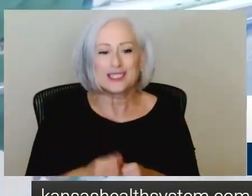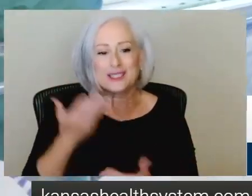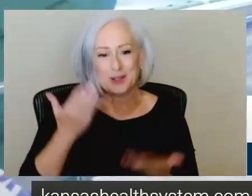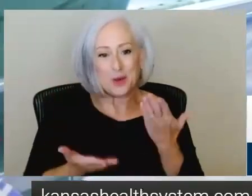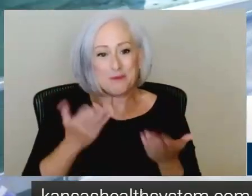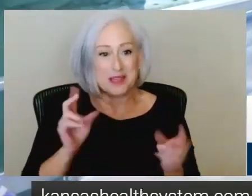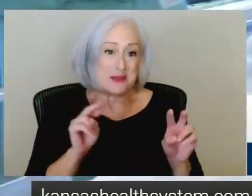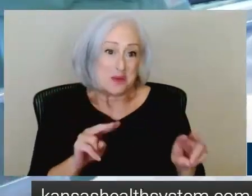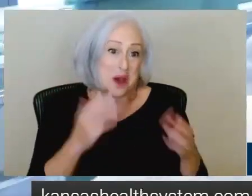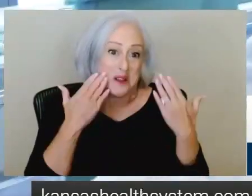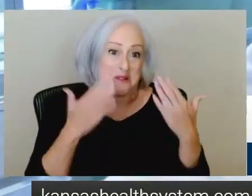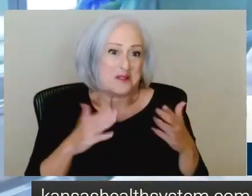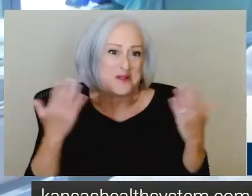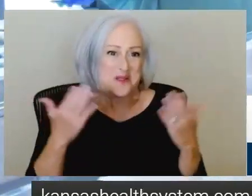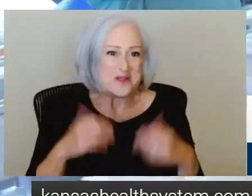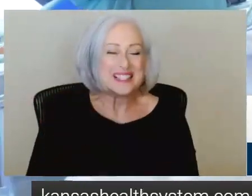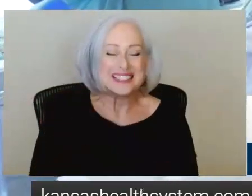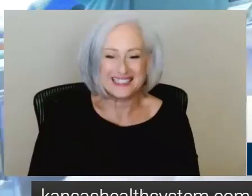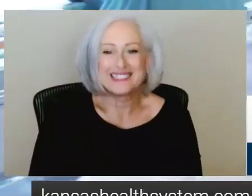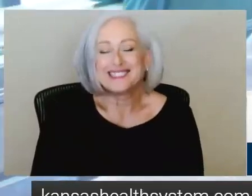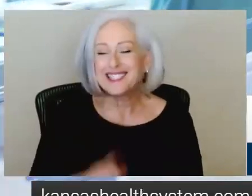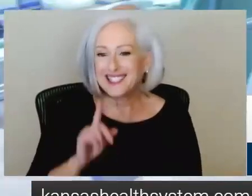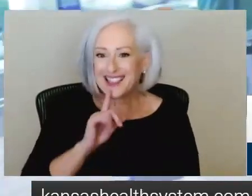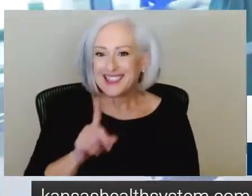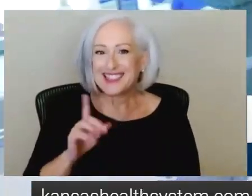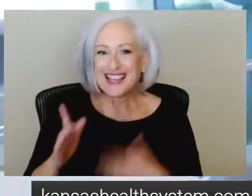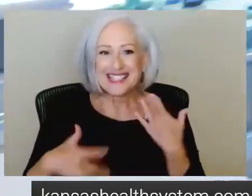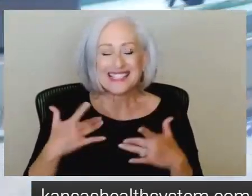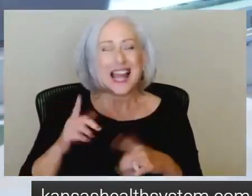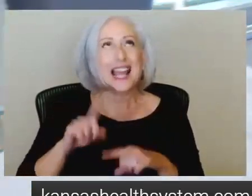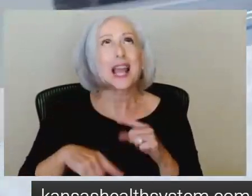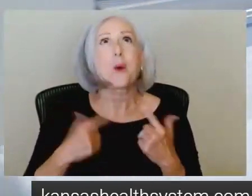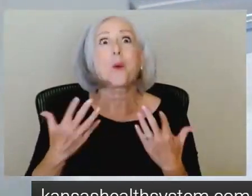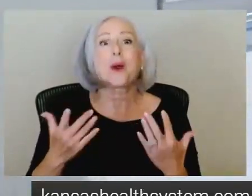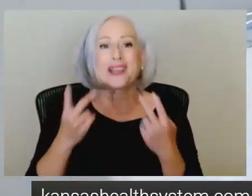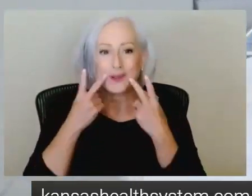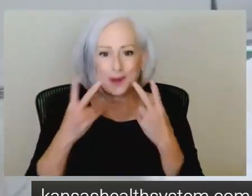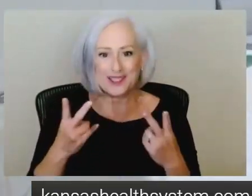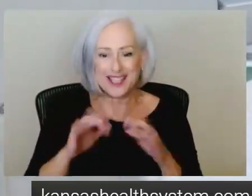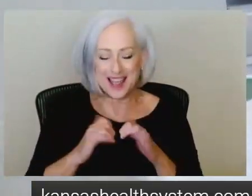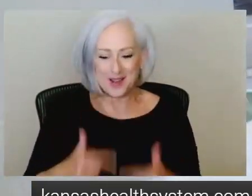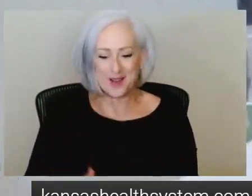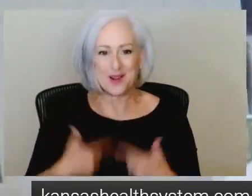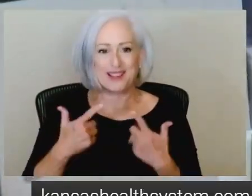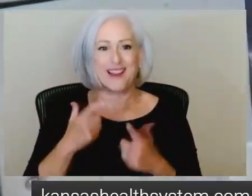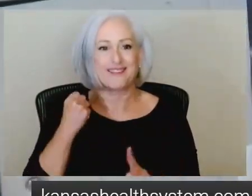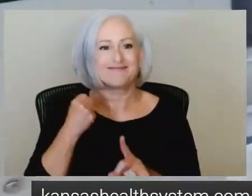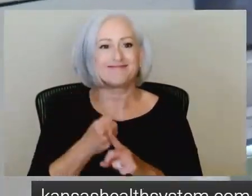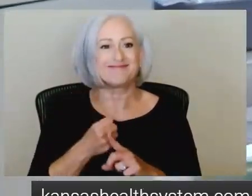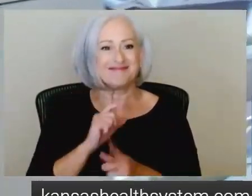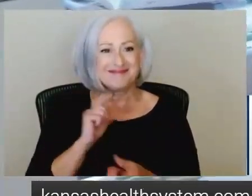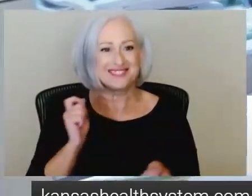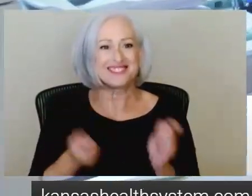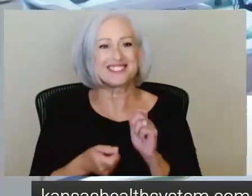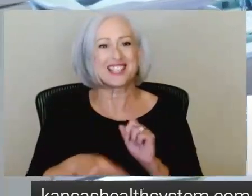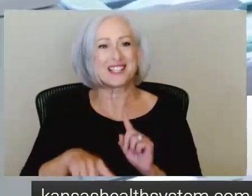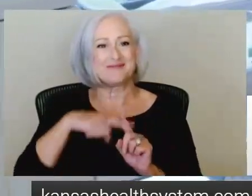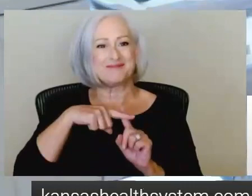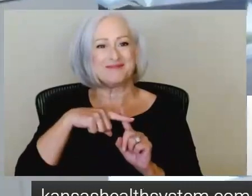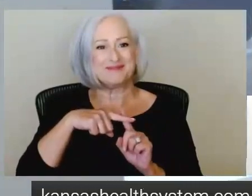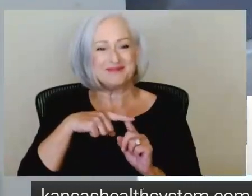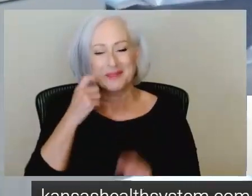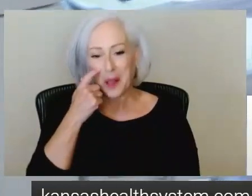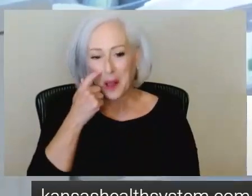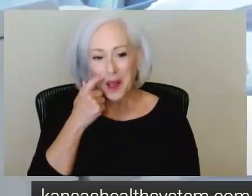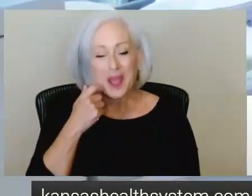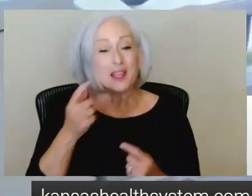watching. Yes. Well, this is so exciting. Can't wait to see how your life changes. And as you can